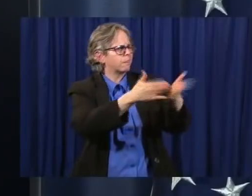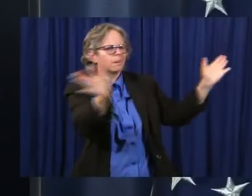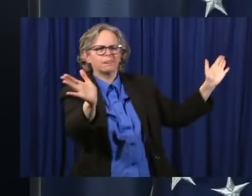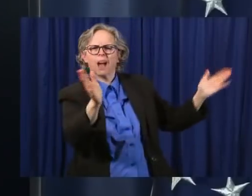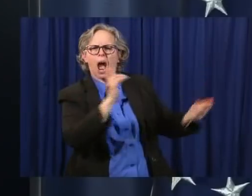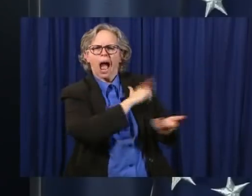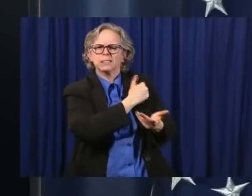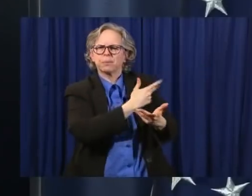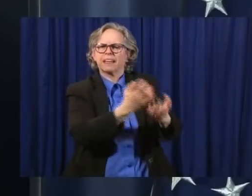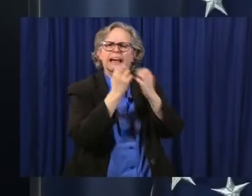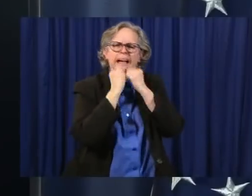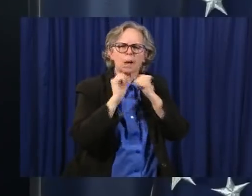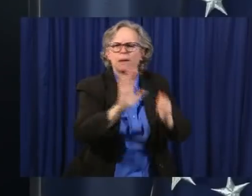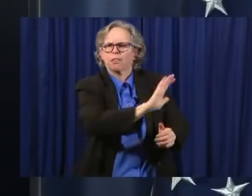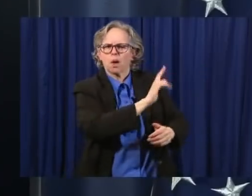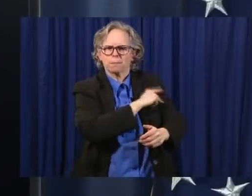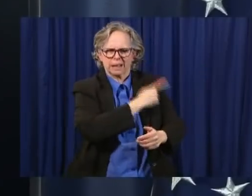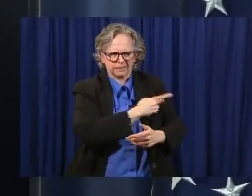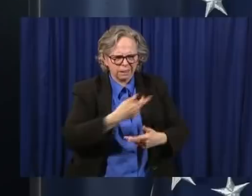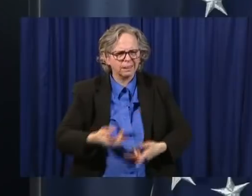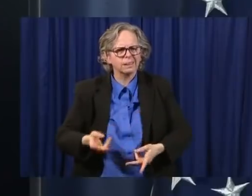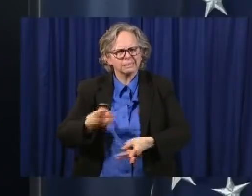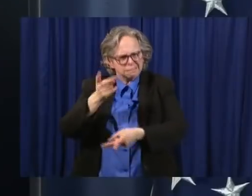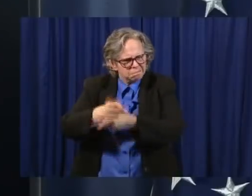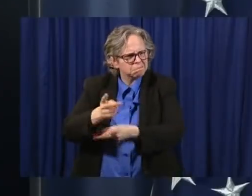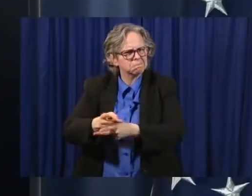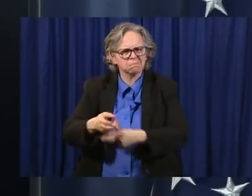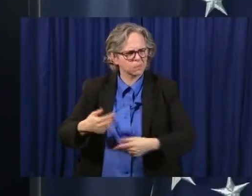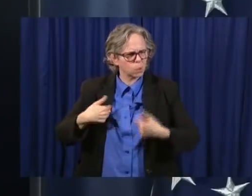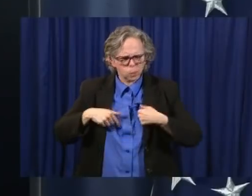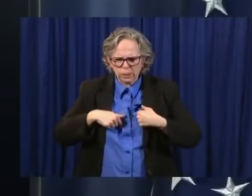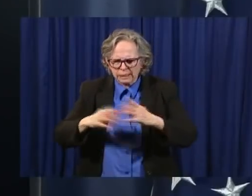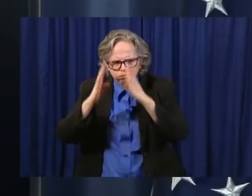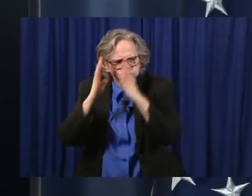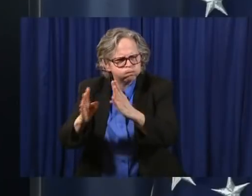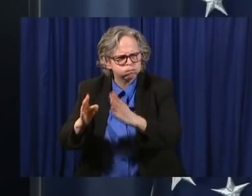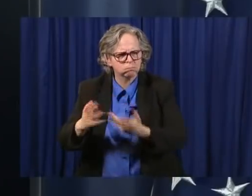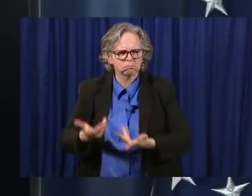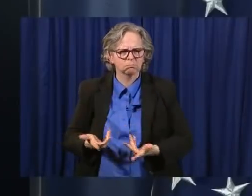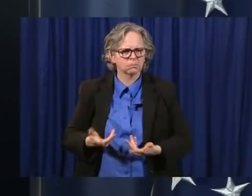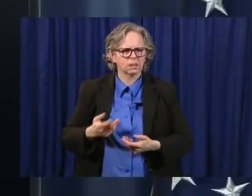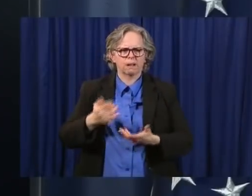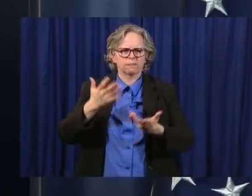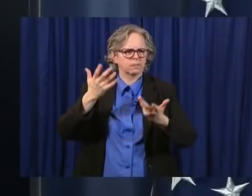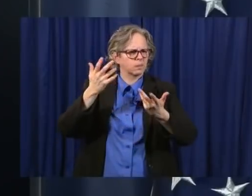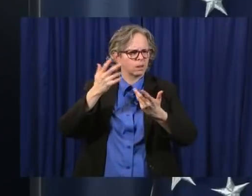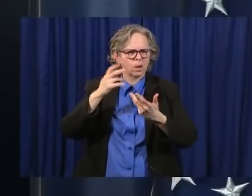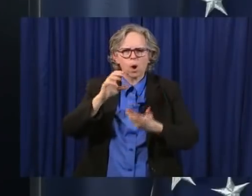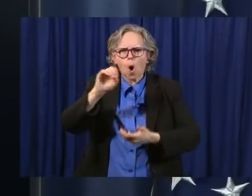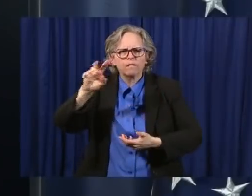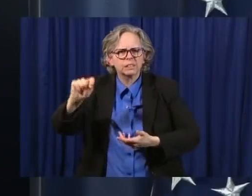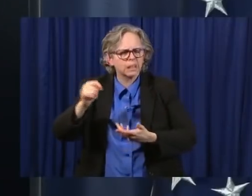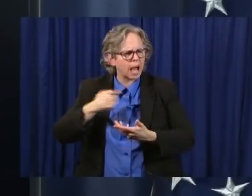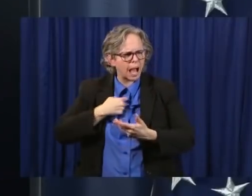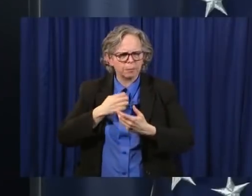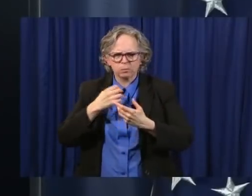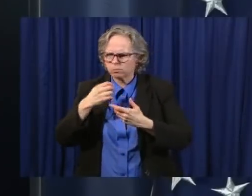do everything they can to take care of them. They're invested. They're working double shifts, back to back. That's why we have to use the National